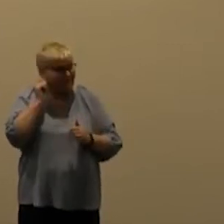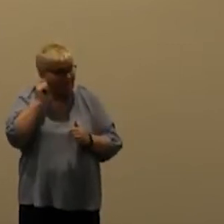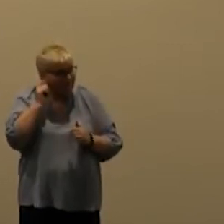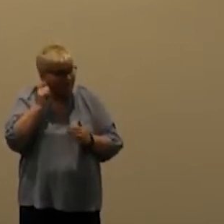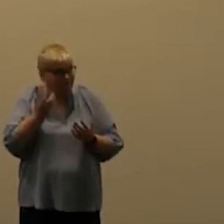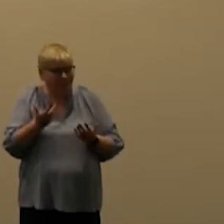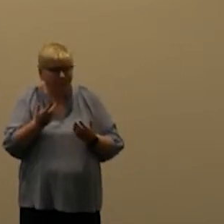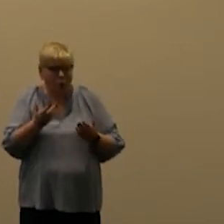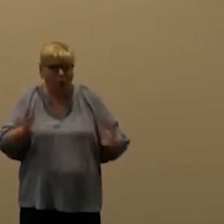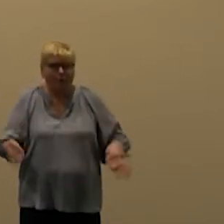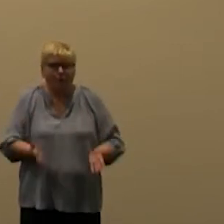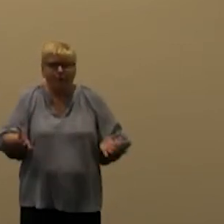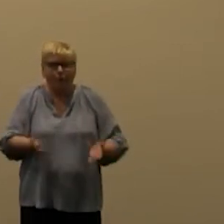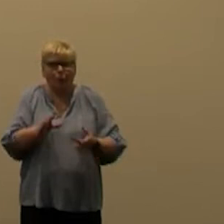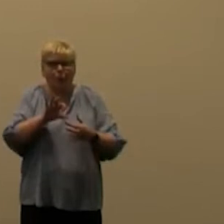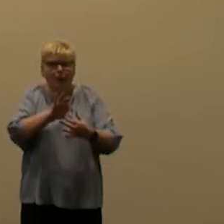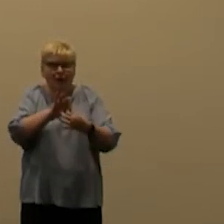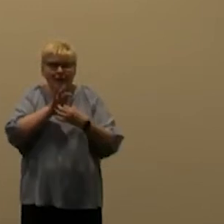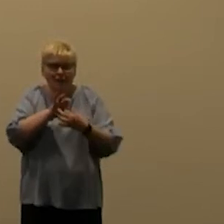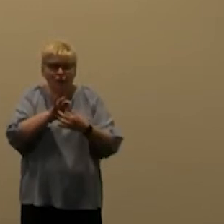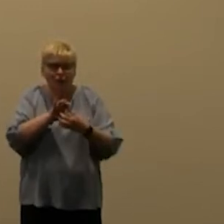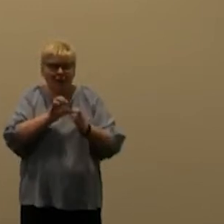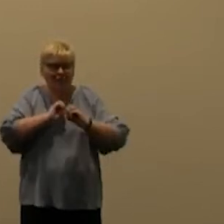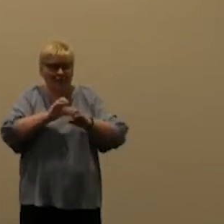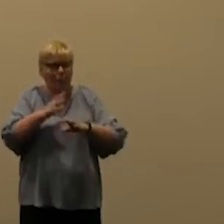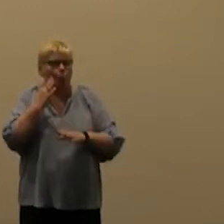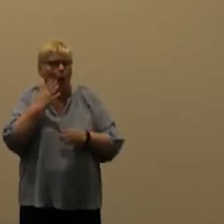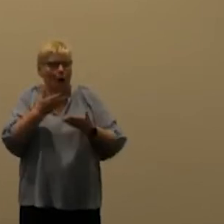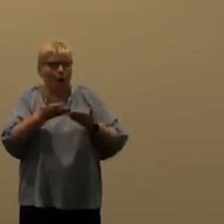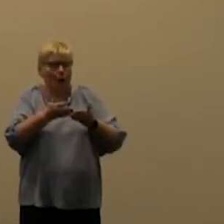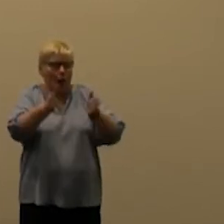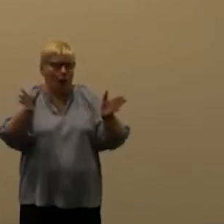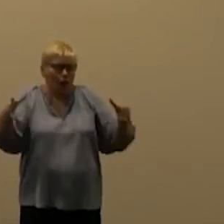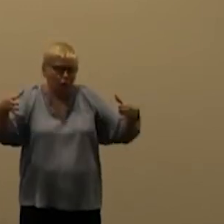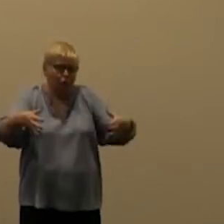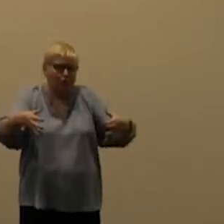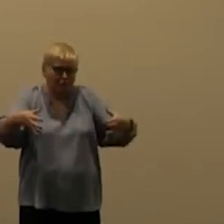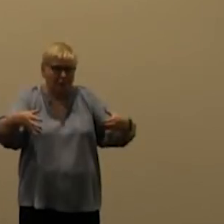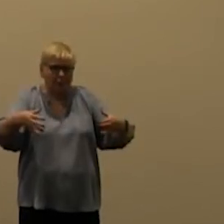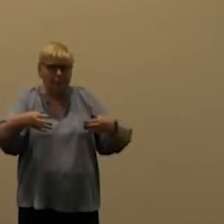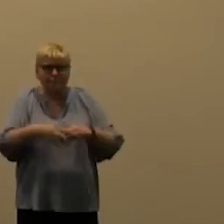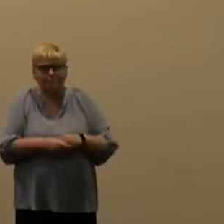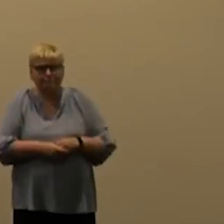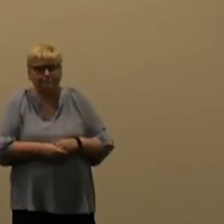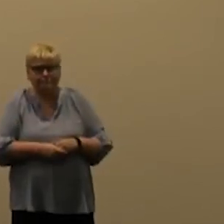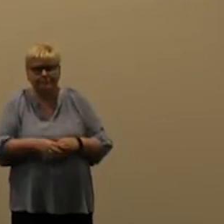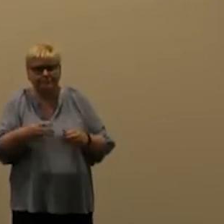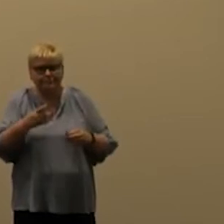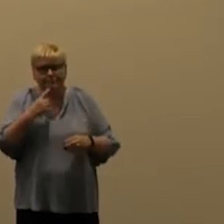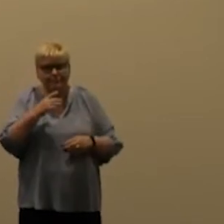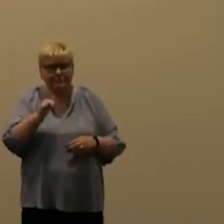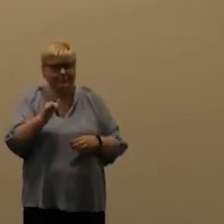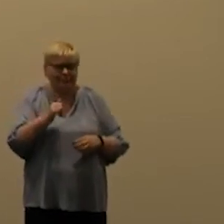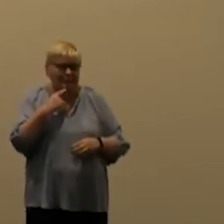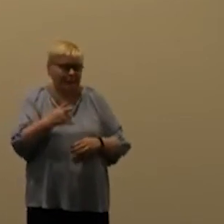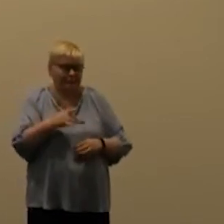of promoting interaction and feedback when you're dealing with a large group of people? So if you've got a group of 10,